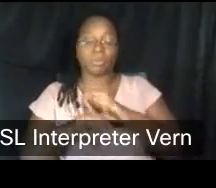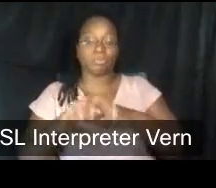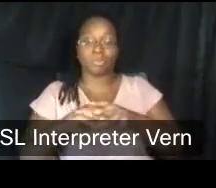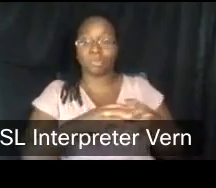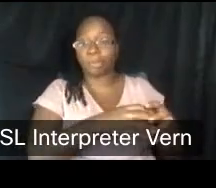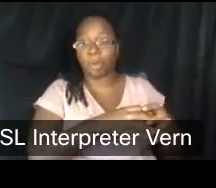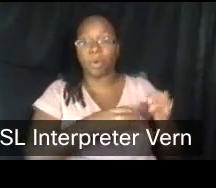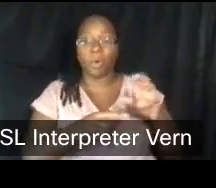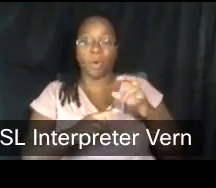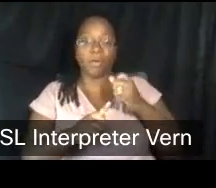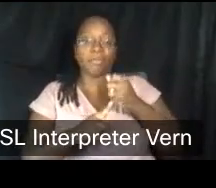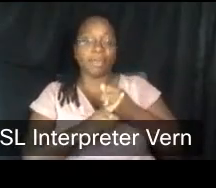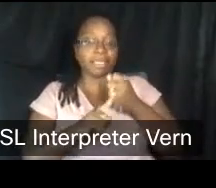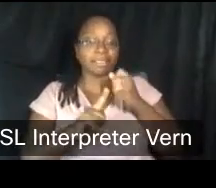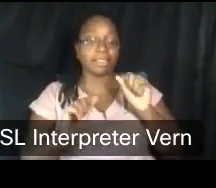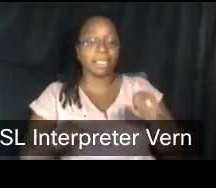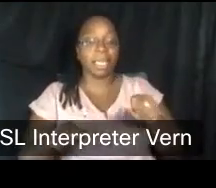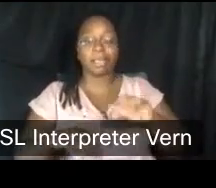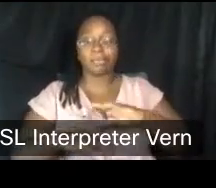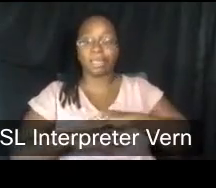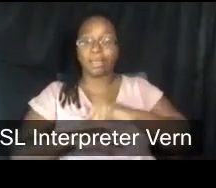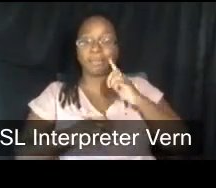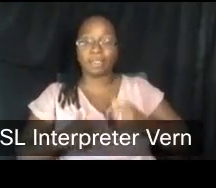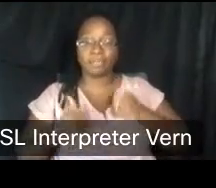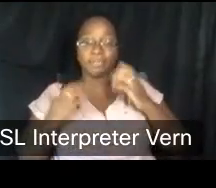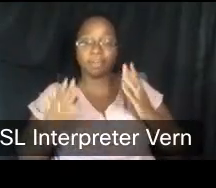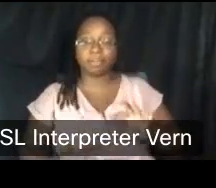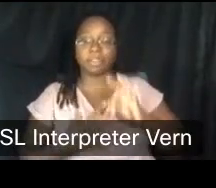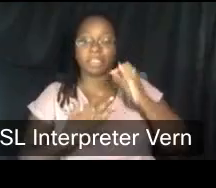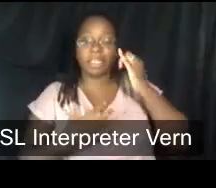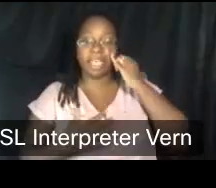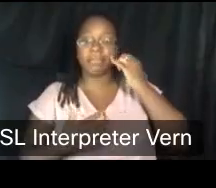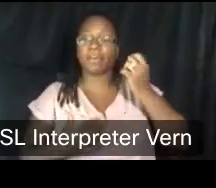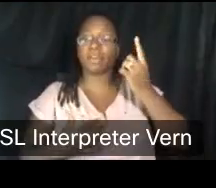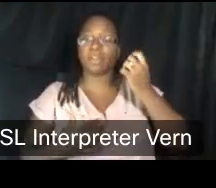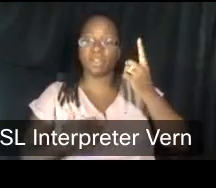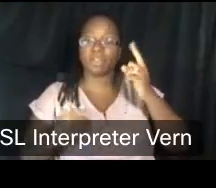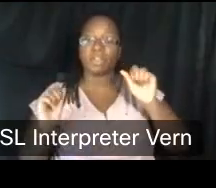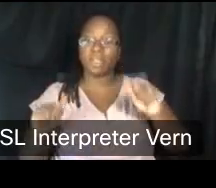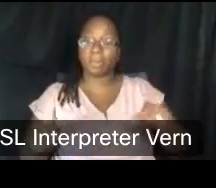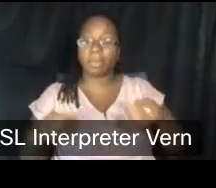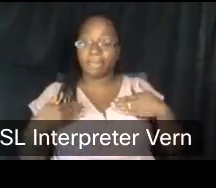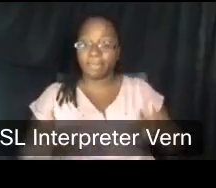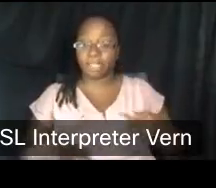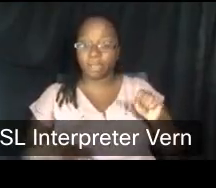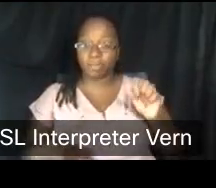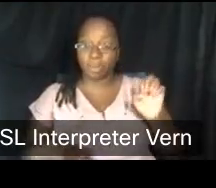abuse, particularly to the head, face, and throat, can also impact mental health and emotional